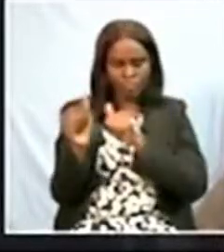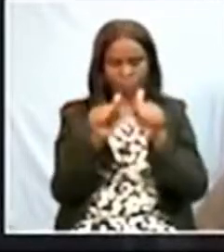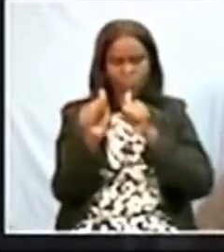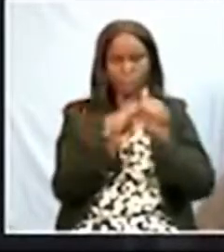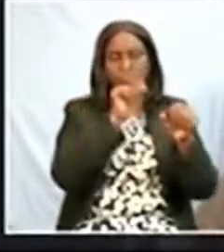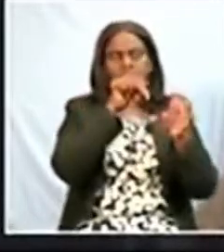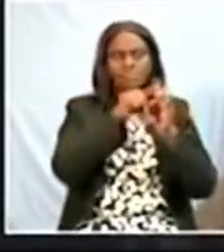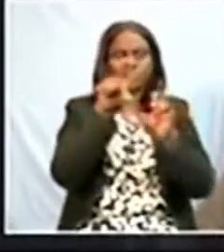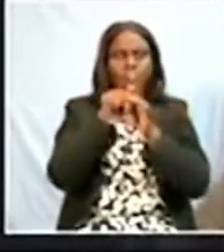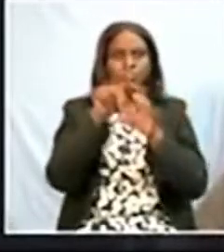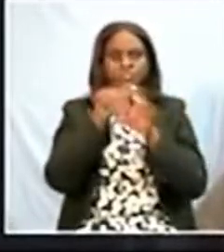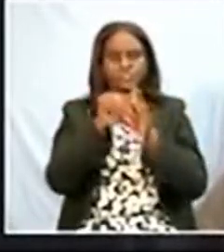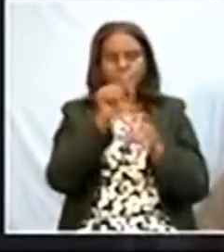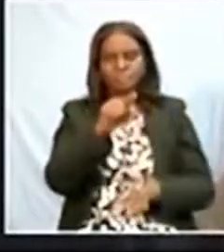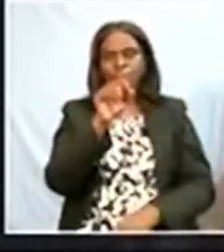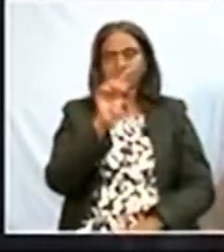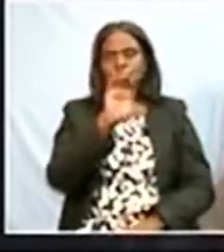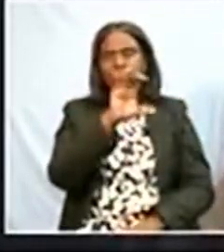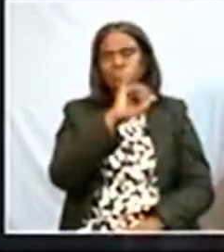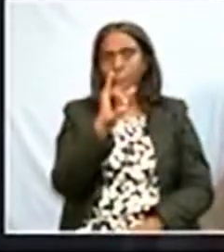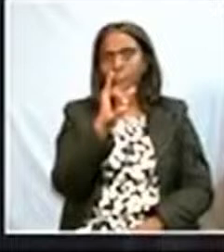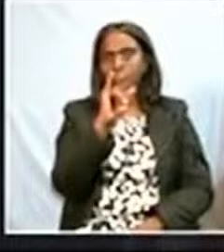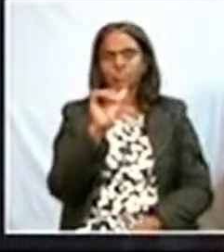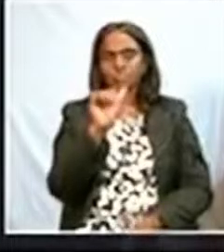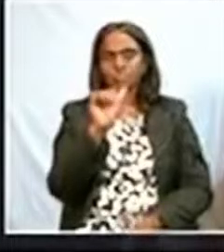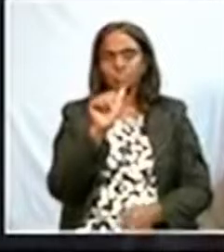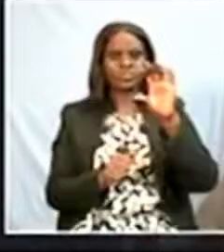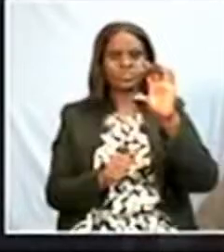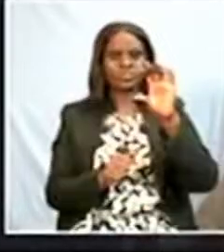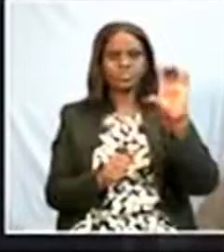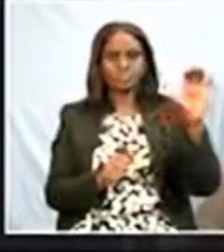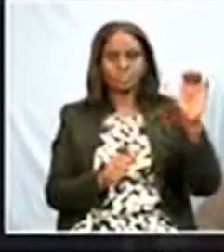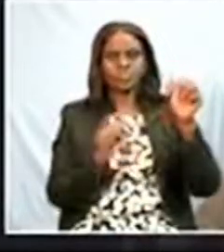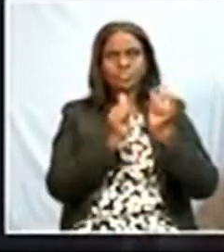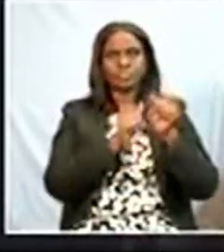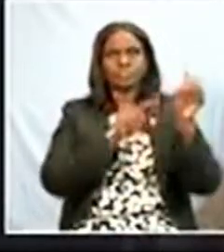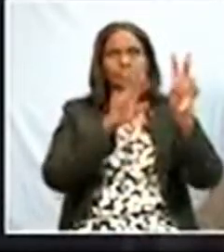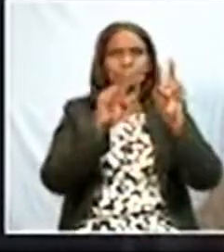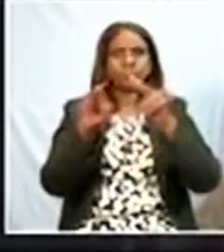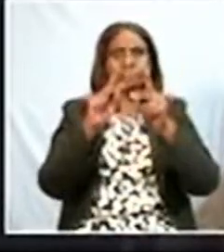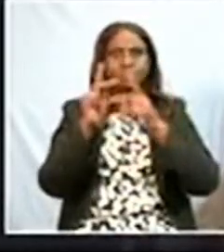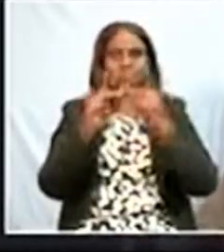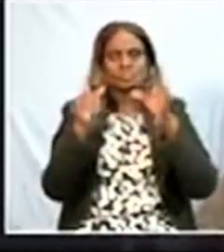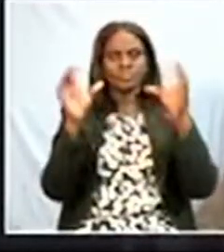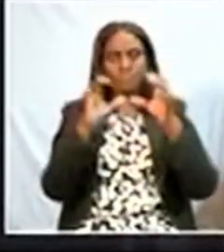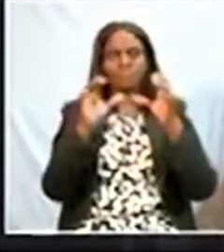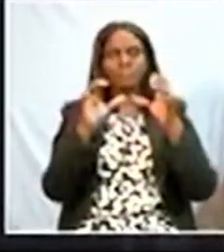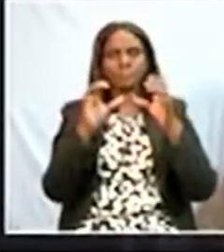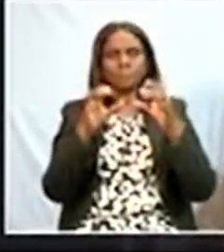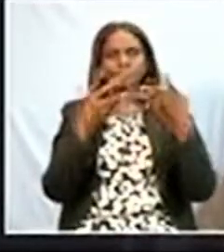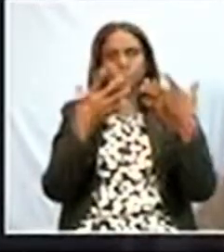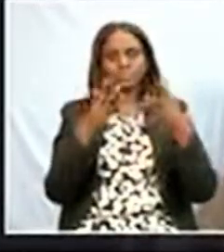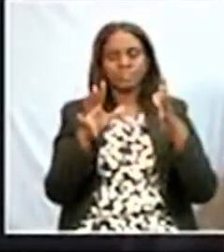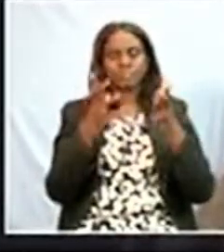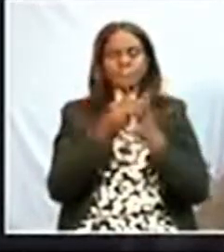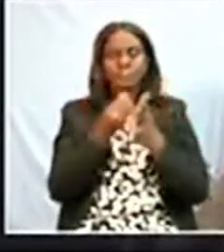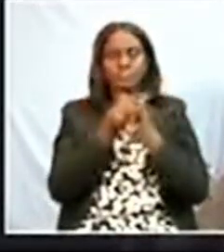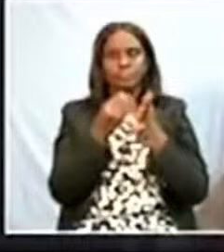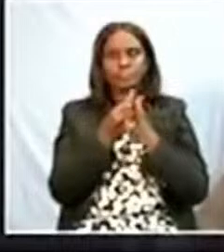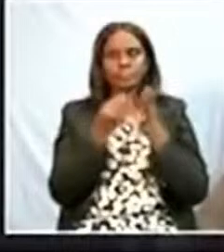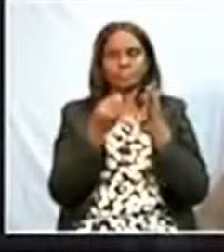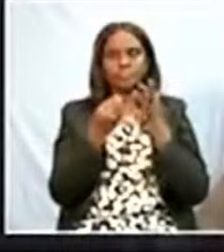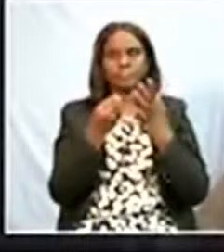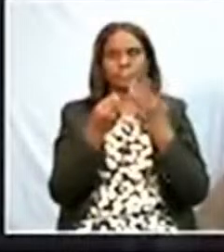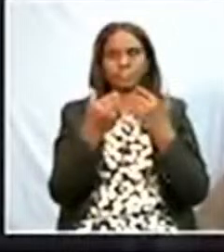participation of EIZ and the NCC in the monitoring process. The council has been losing resources. Have you charged